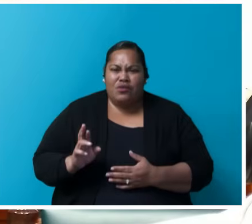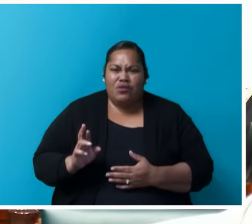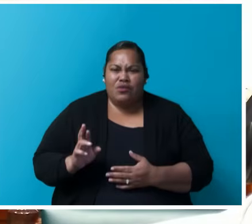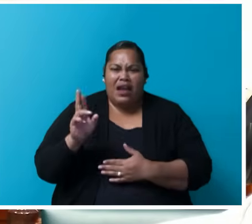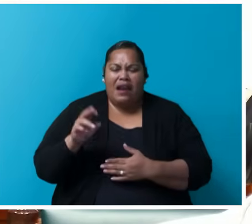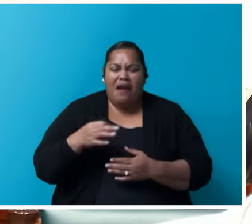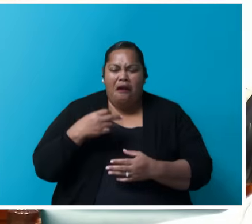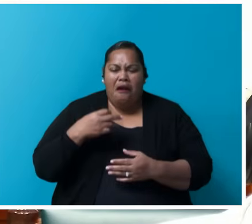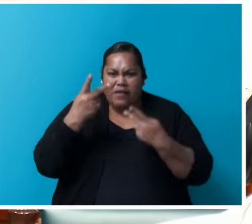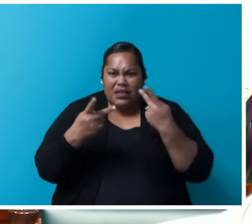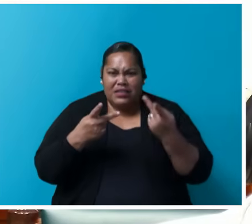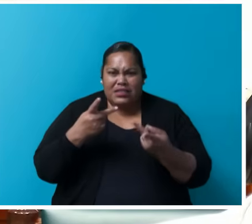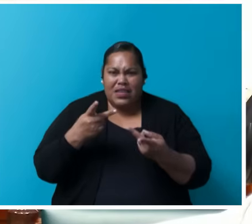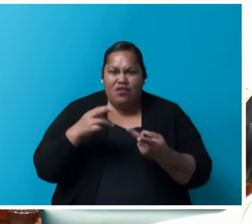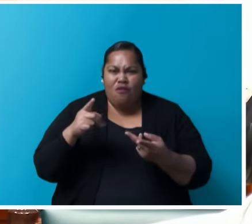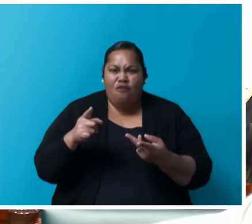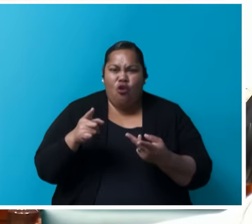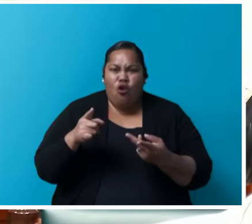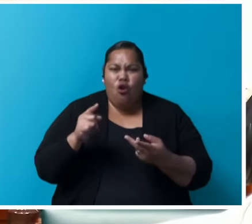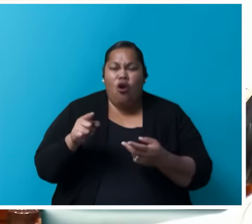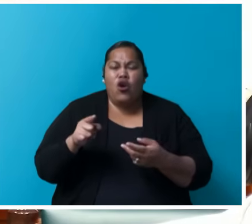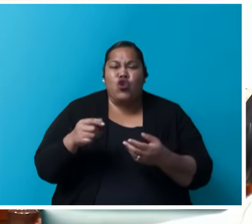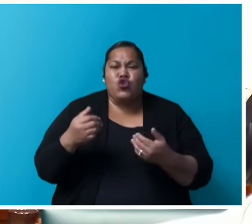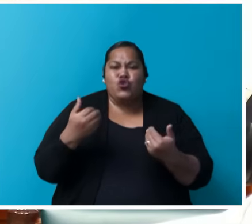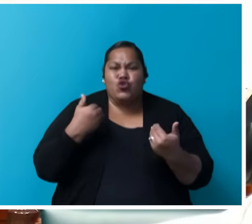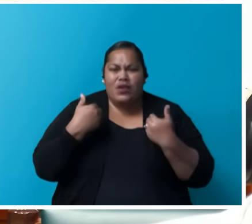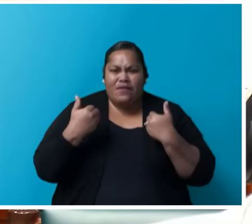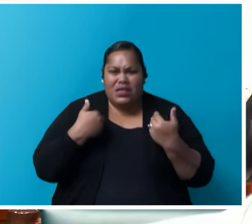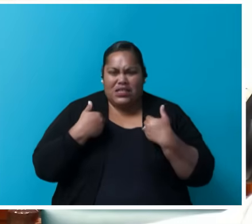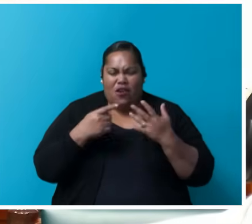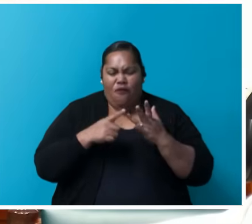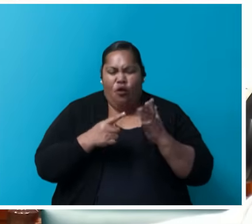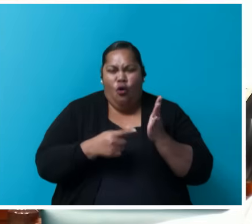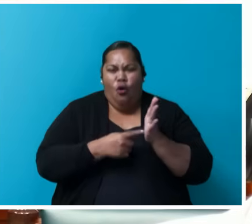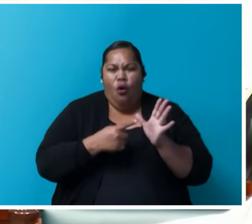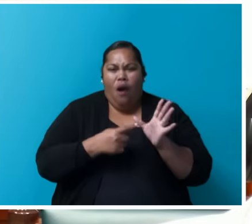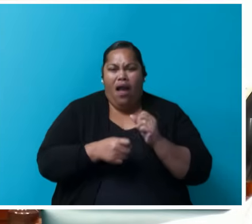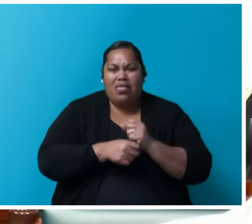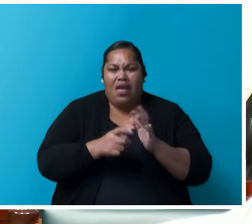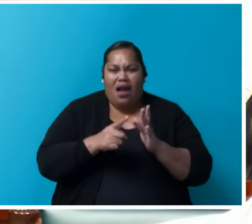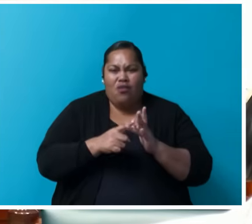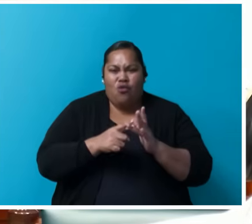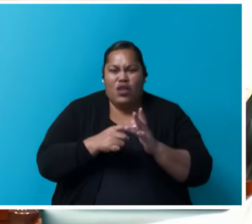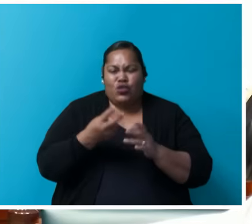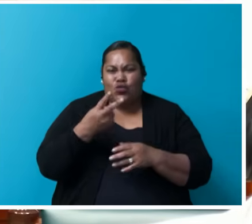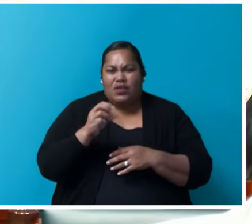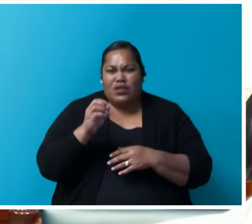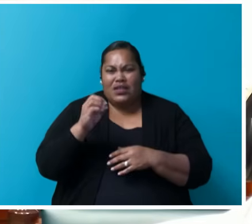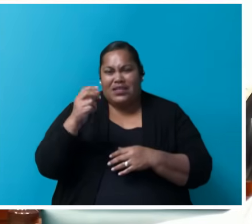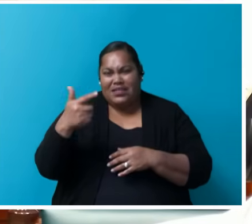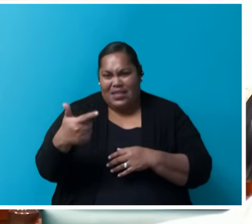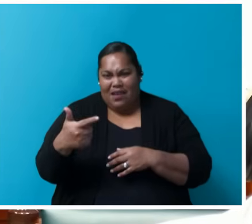Fellowship at the University of Otago in 2007. The fellowship is a prestigious